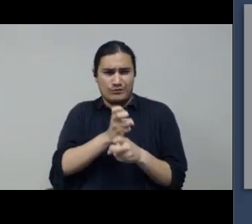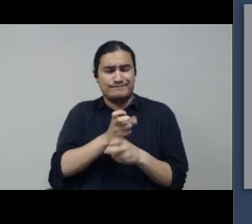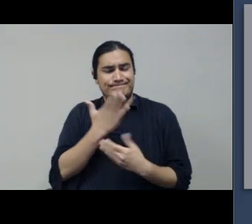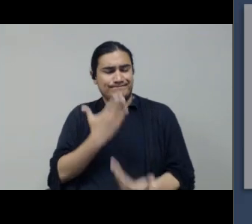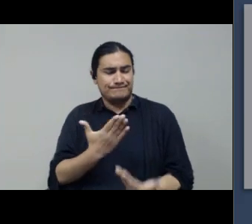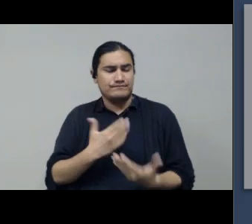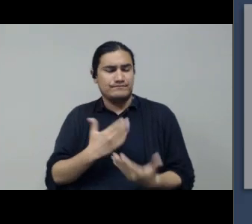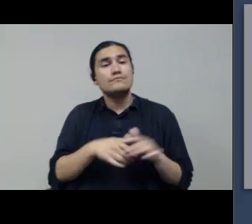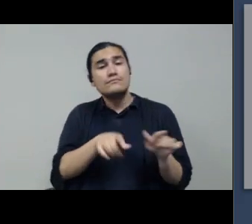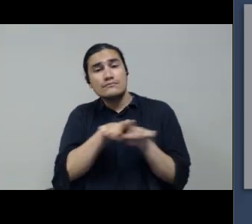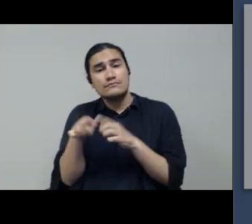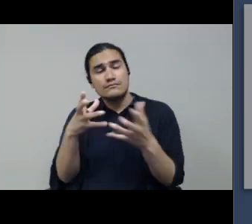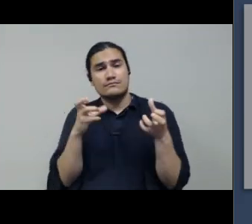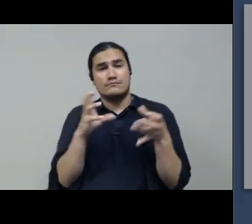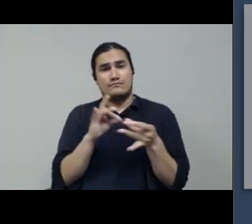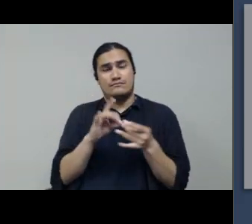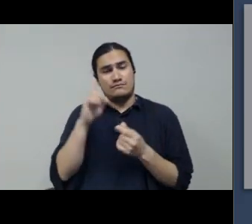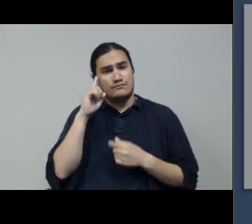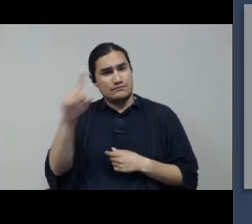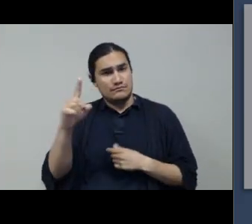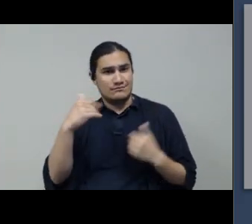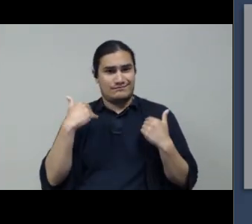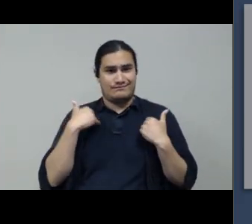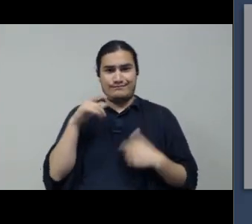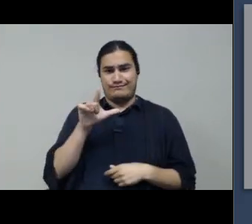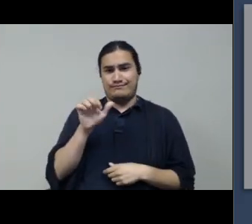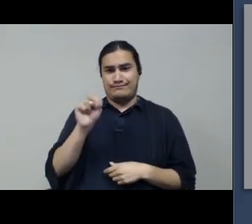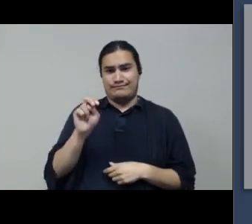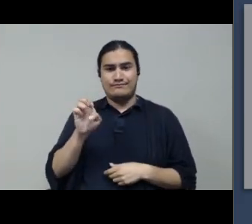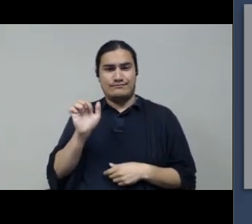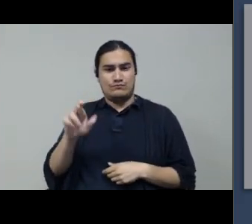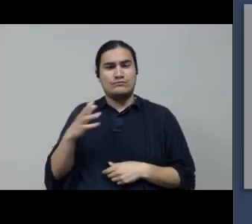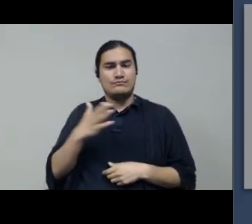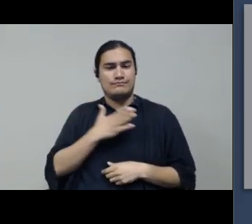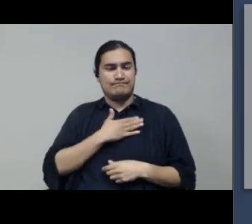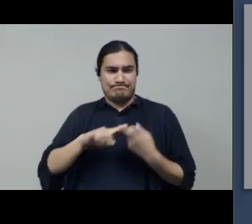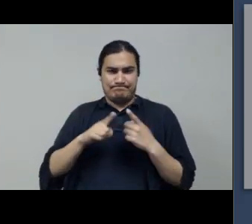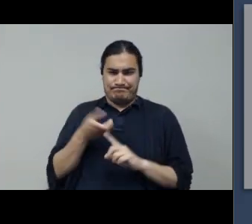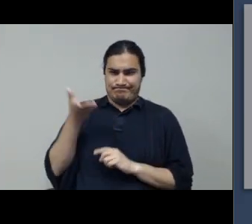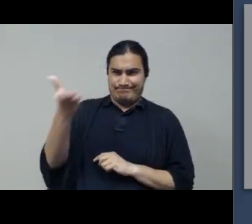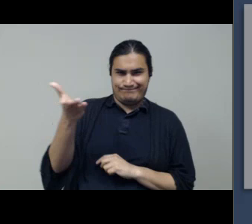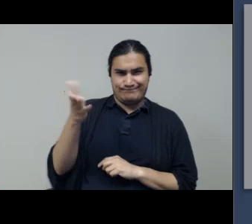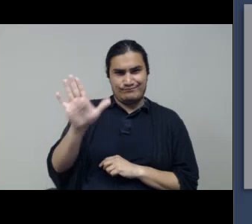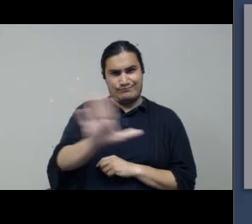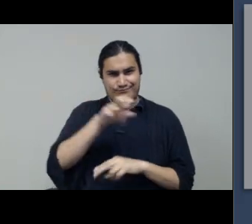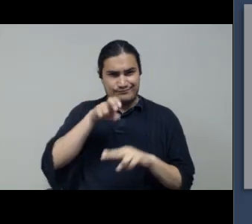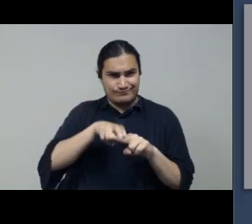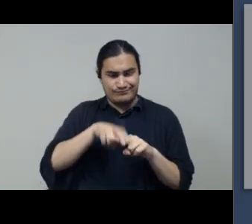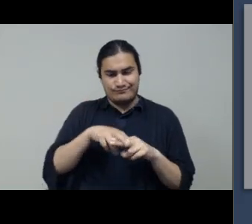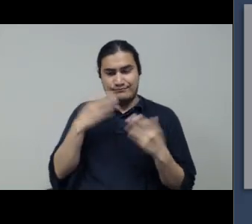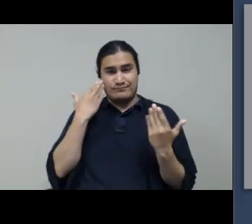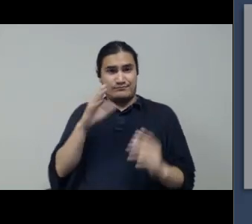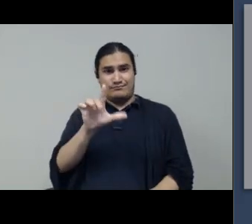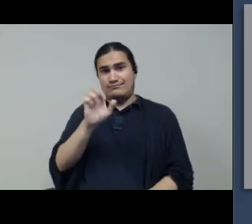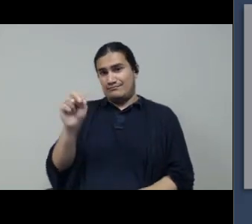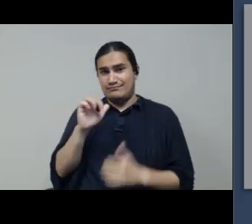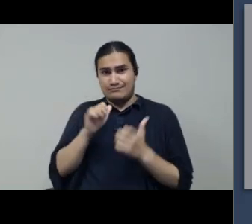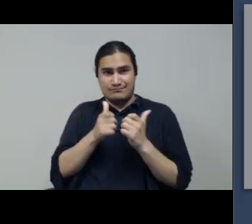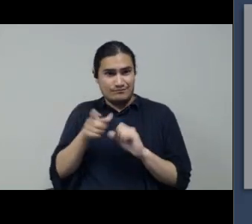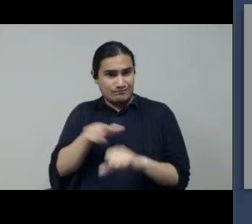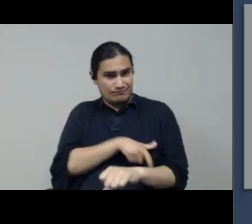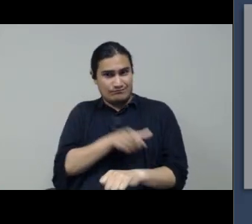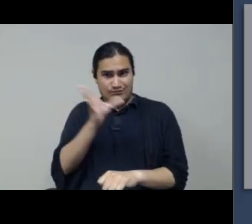to thank you for having Leanne Eager, my friend, serve as your chair. I don't know, Leanne, how long you will serve there, but